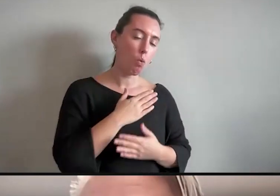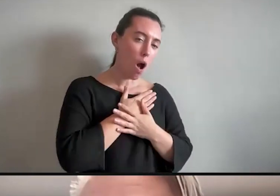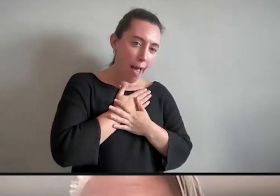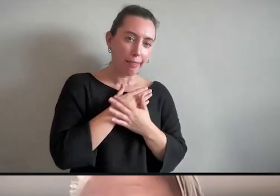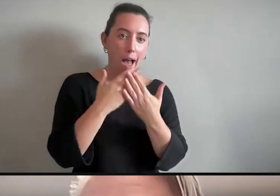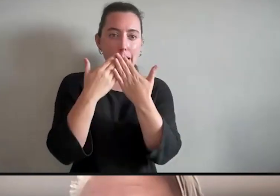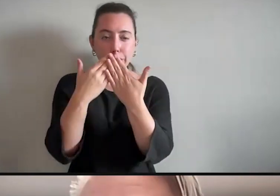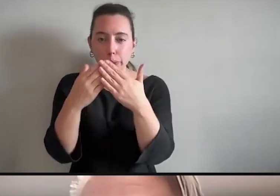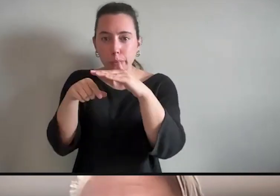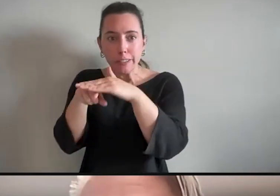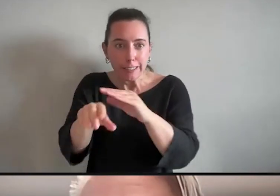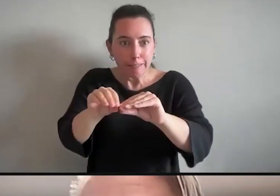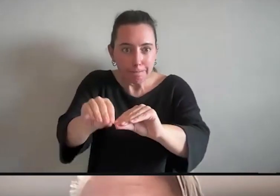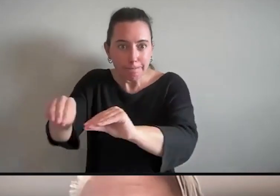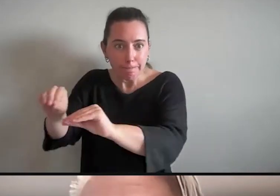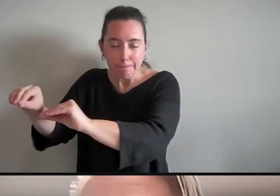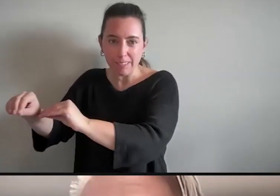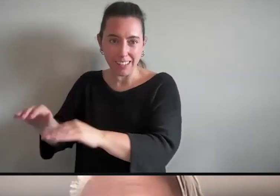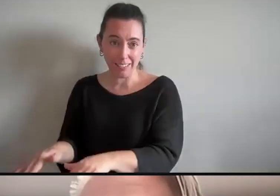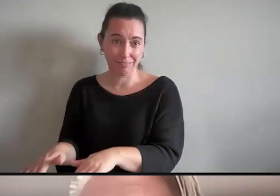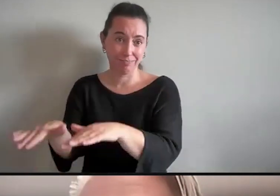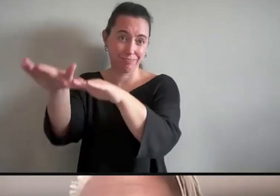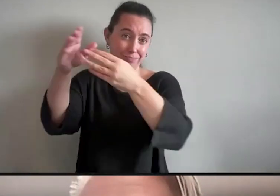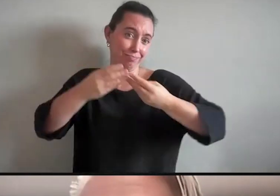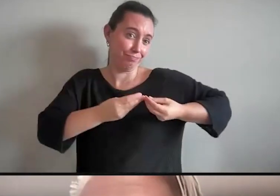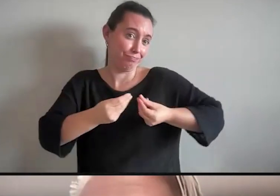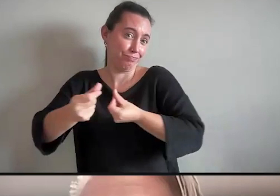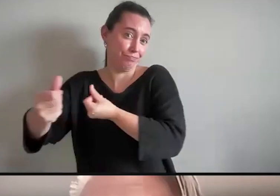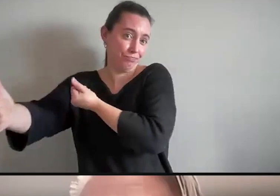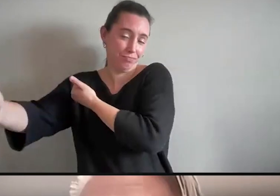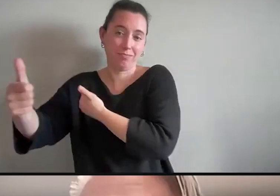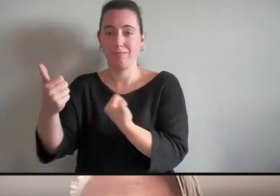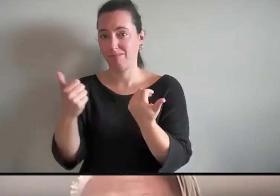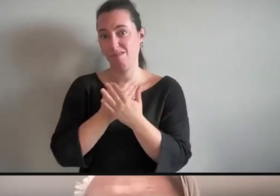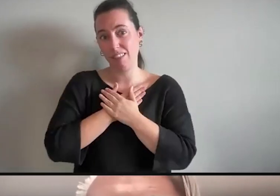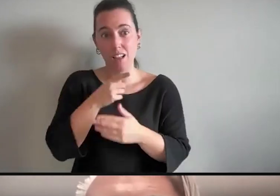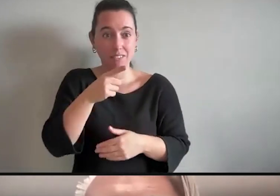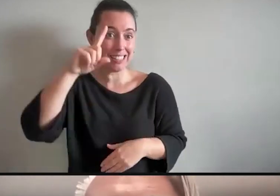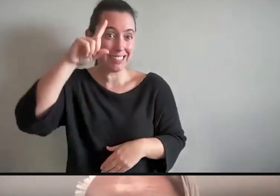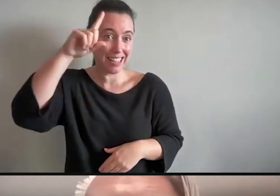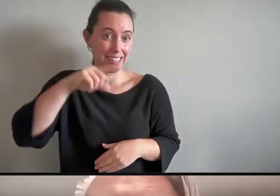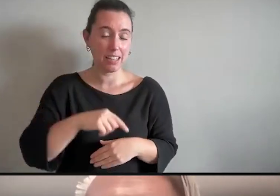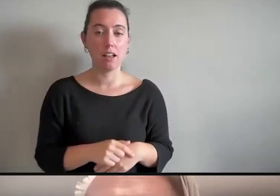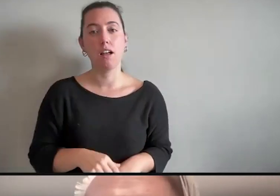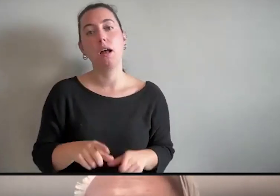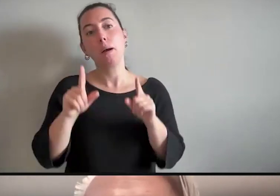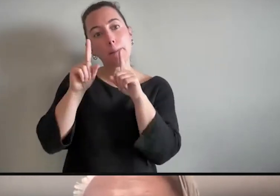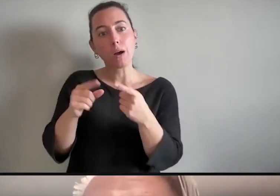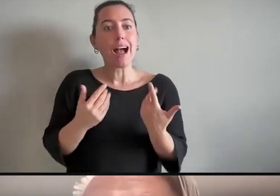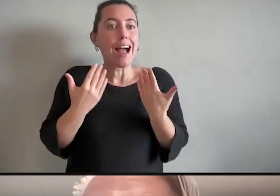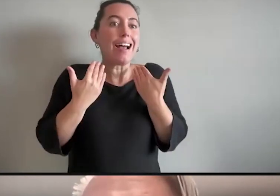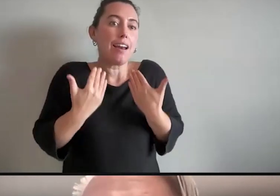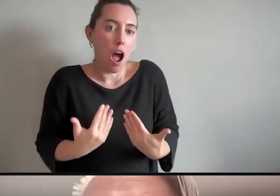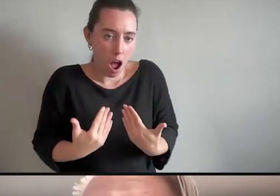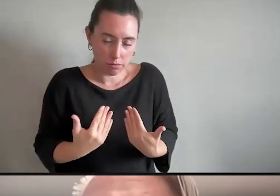flow beautifully through the workplace. But actually, I think maybe the task here, as well as making the products nudge